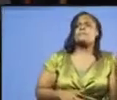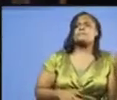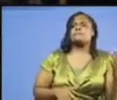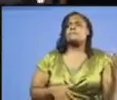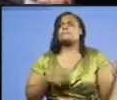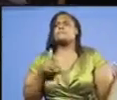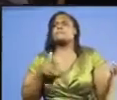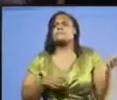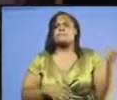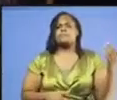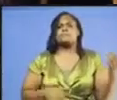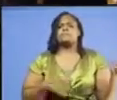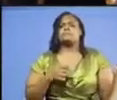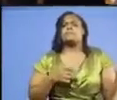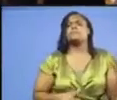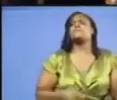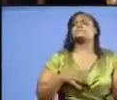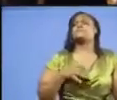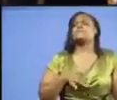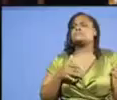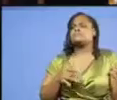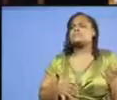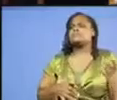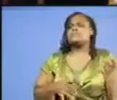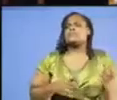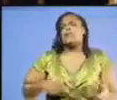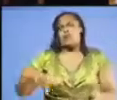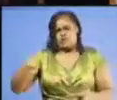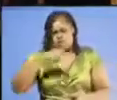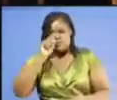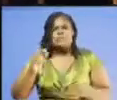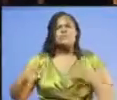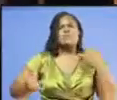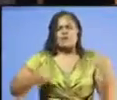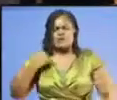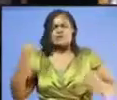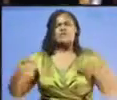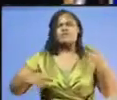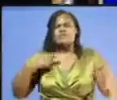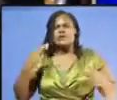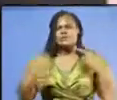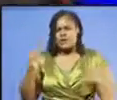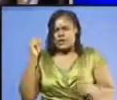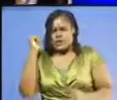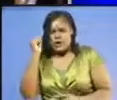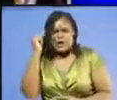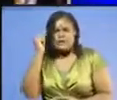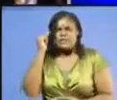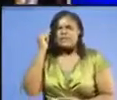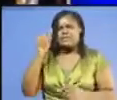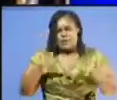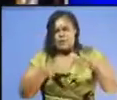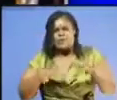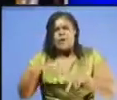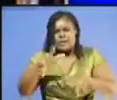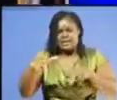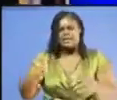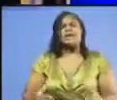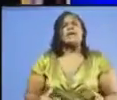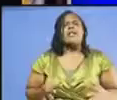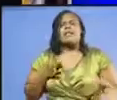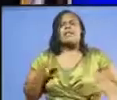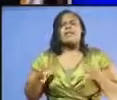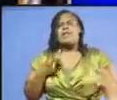Oh, somebody ought to rejoice. You're watching. You're joining